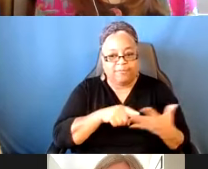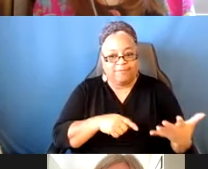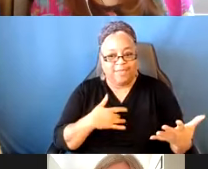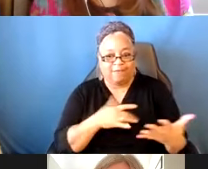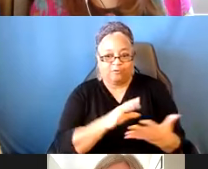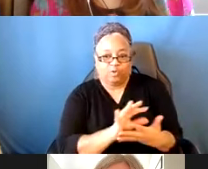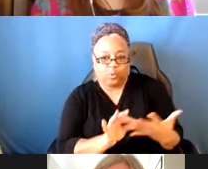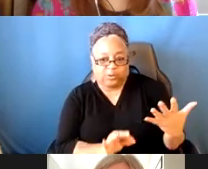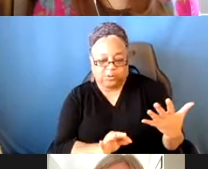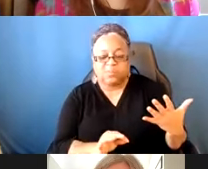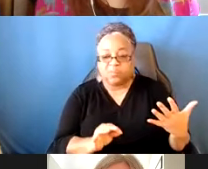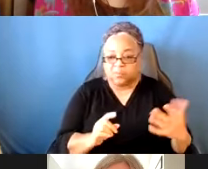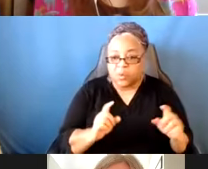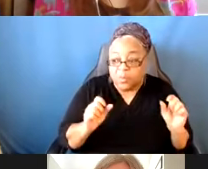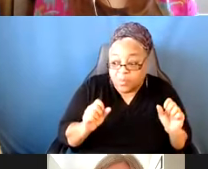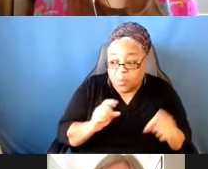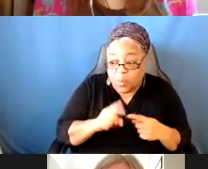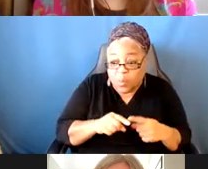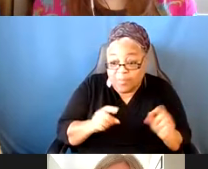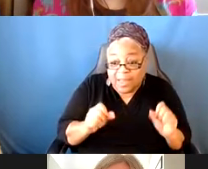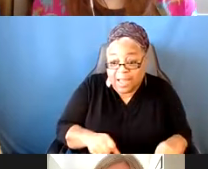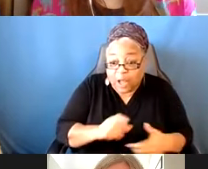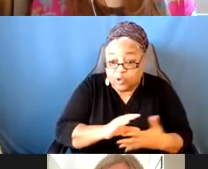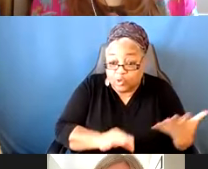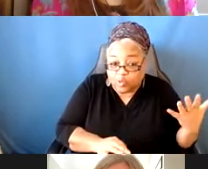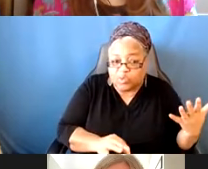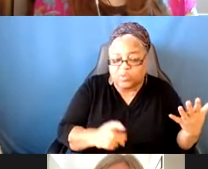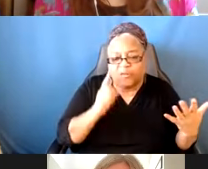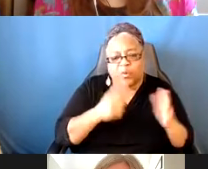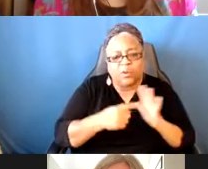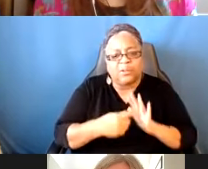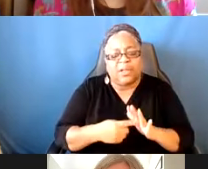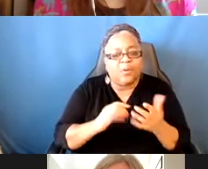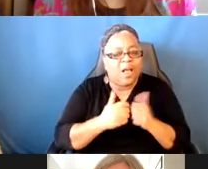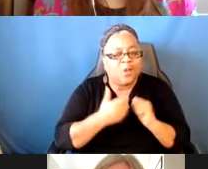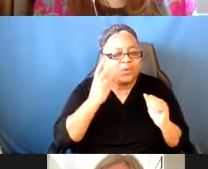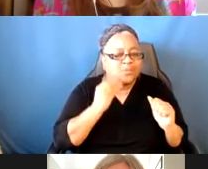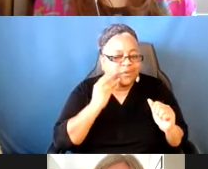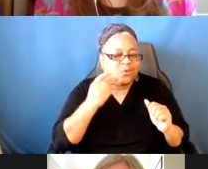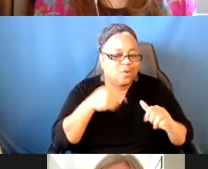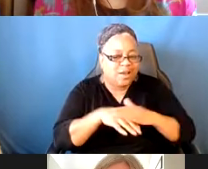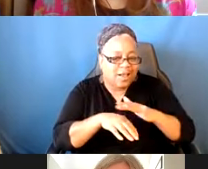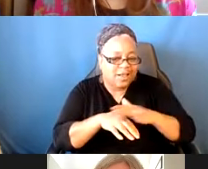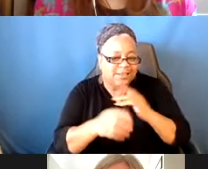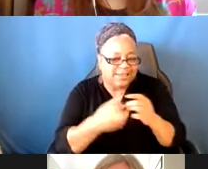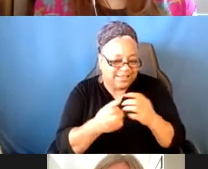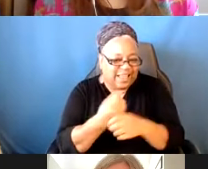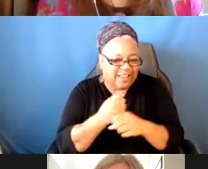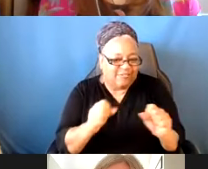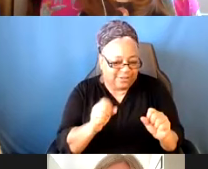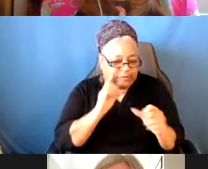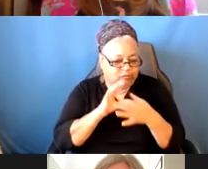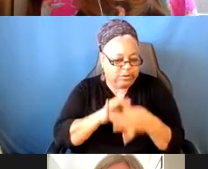when they get to choose, for example, how to experience or access safety in a particular